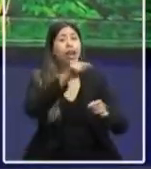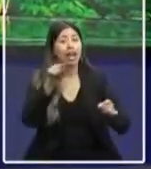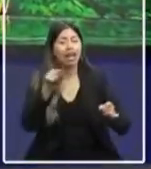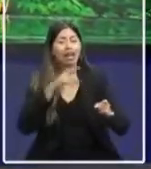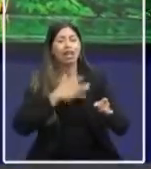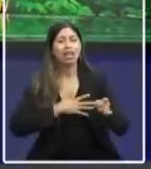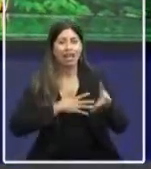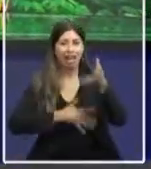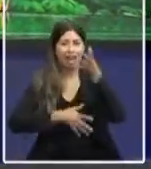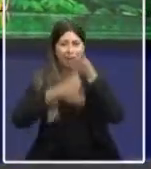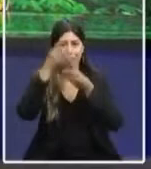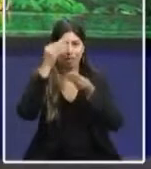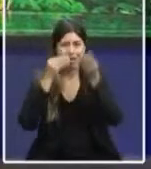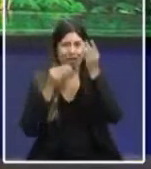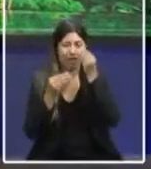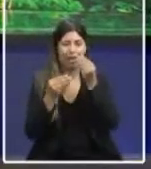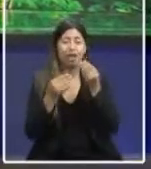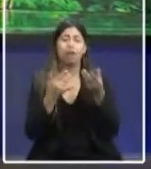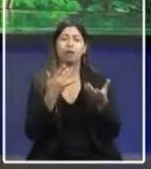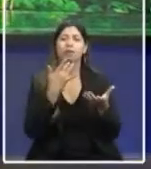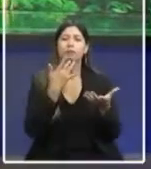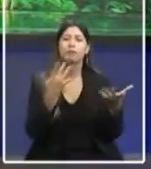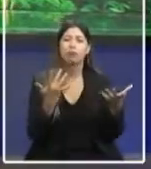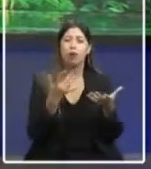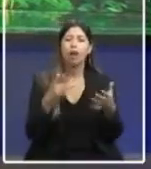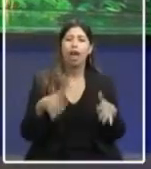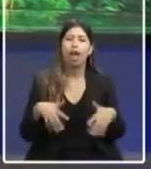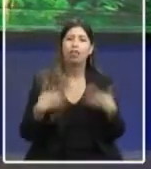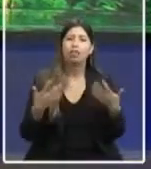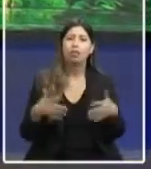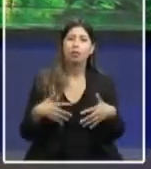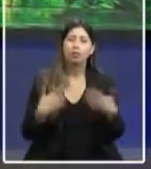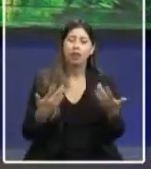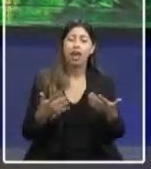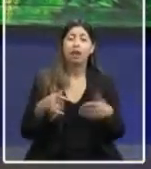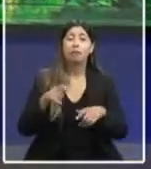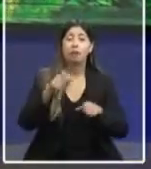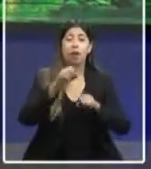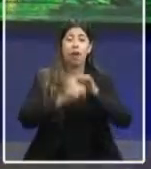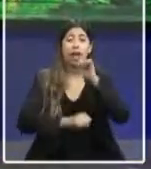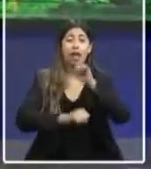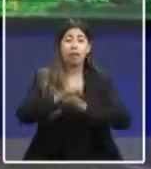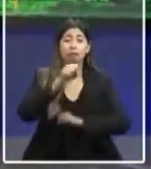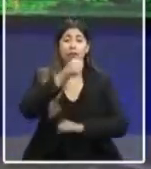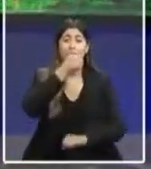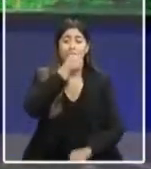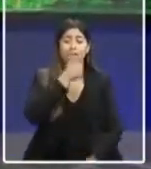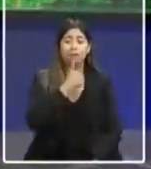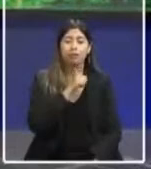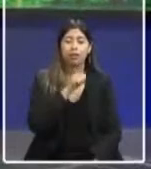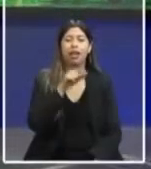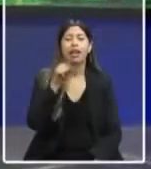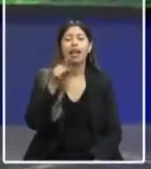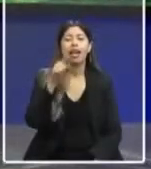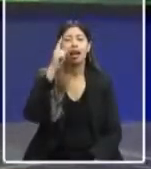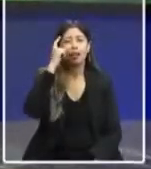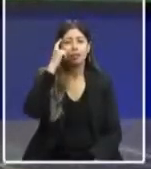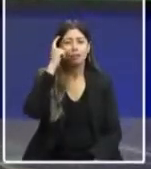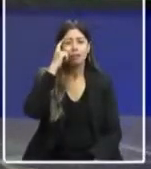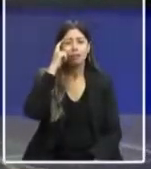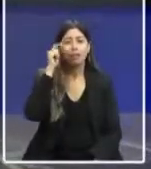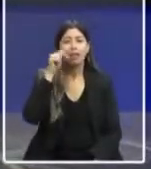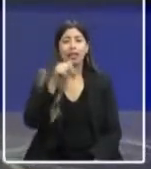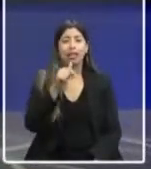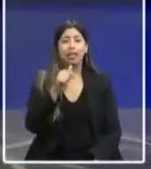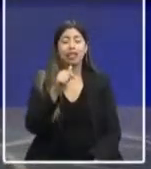is that I think some companies, private companies, feel that the source of their products,